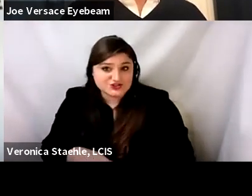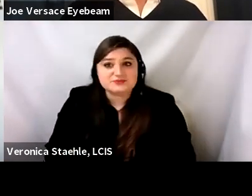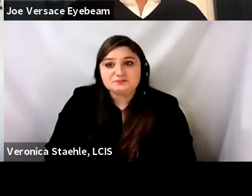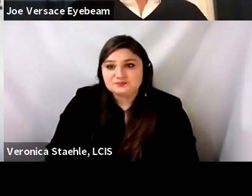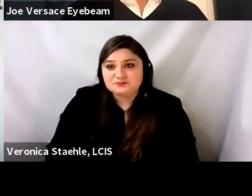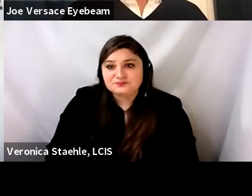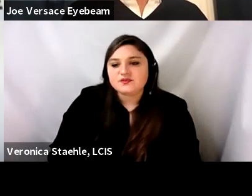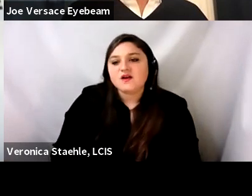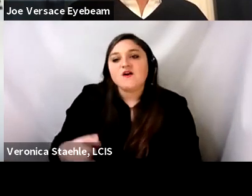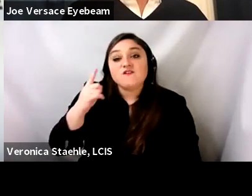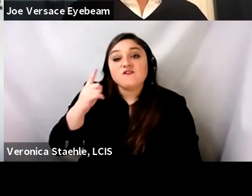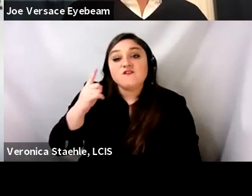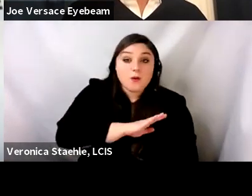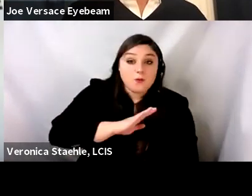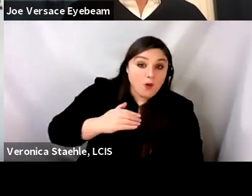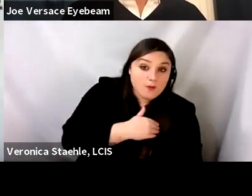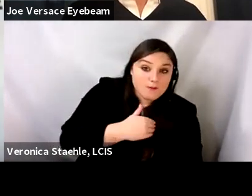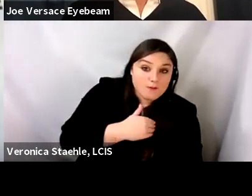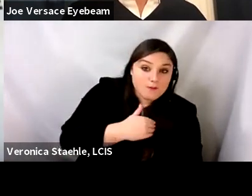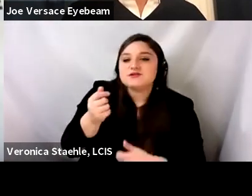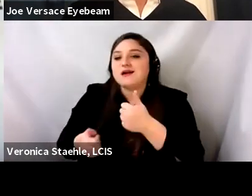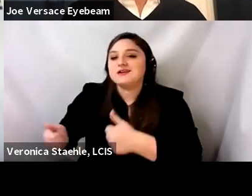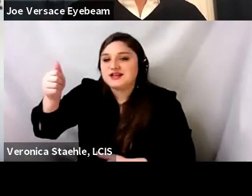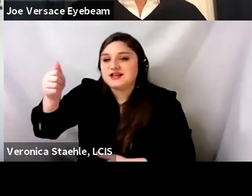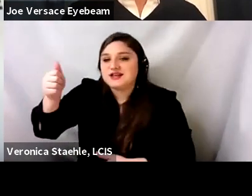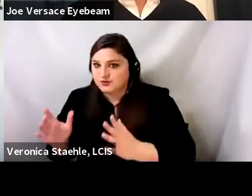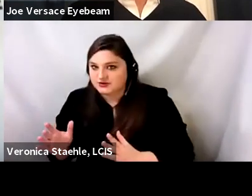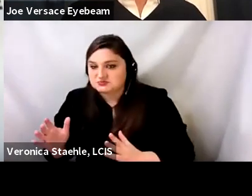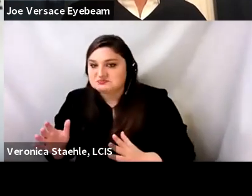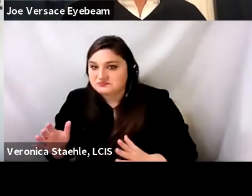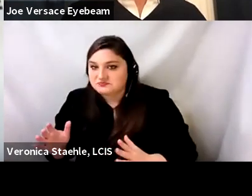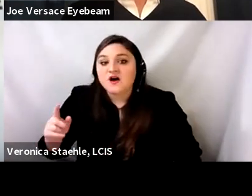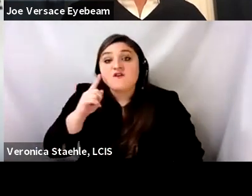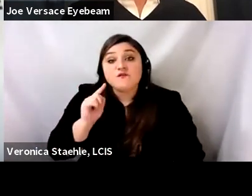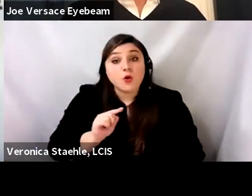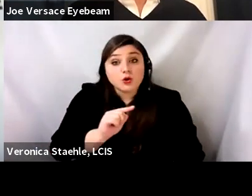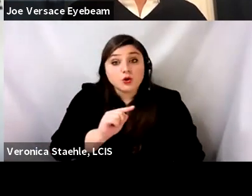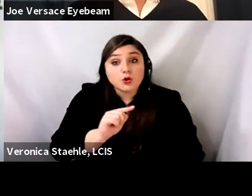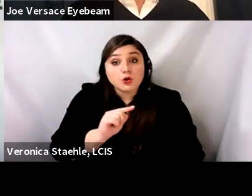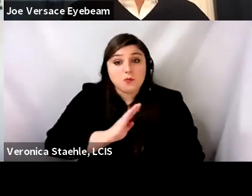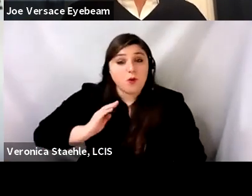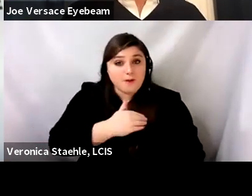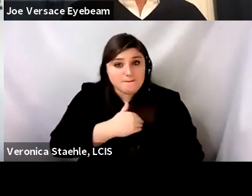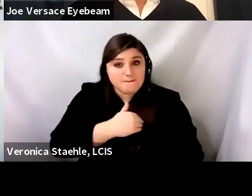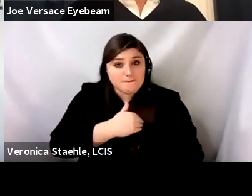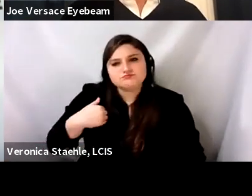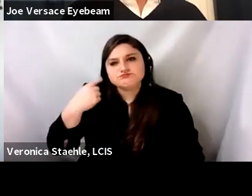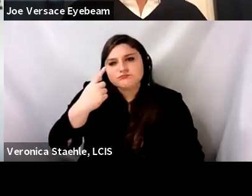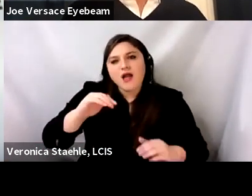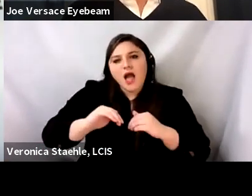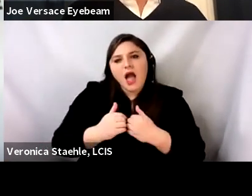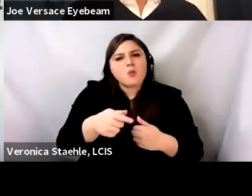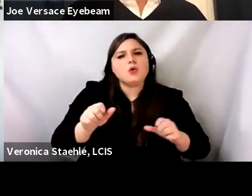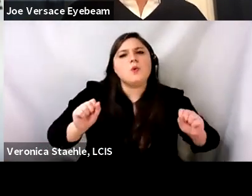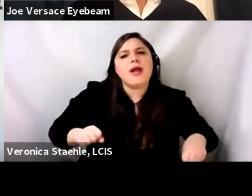but the executive directors to hear. How have you as board members been able to juggle your personal concerns in this period of time with your